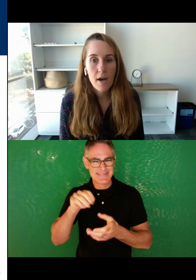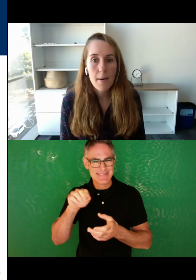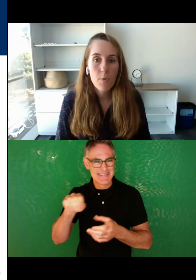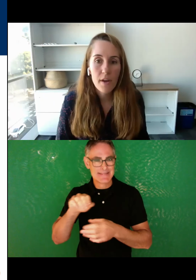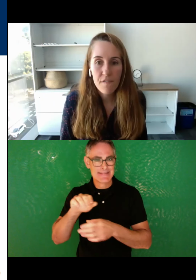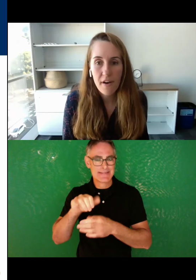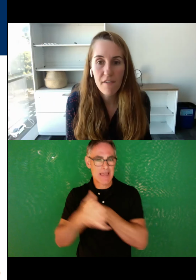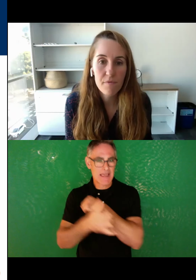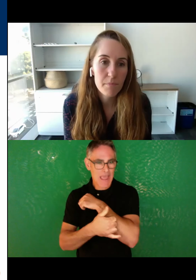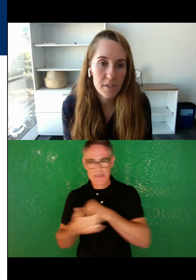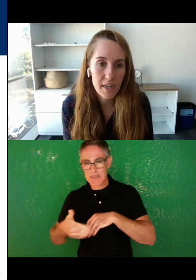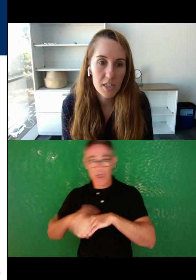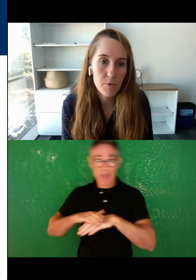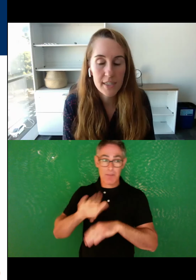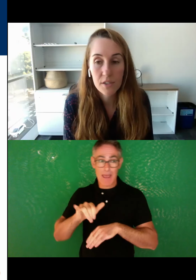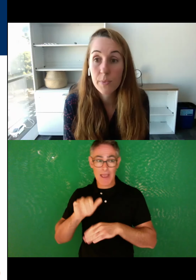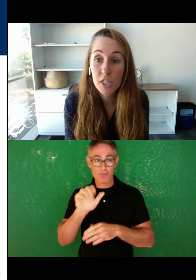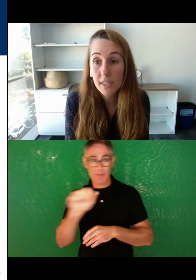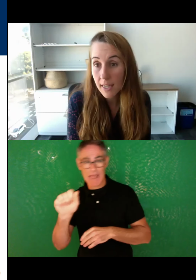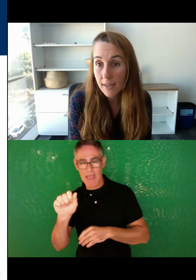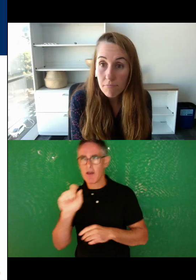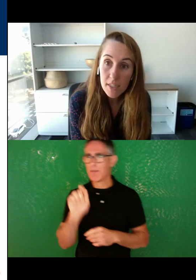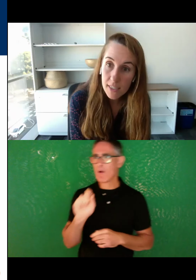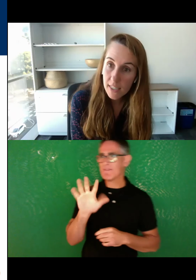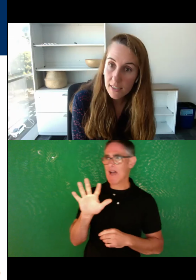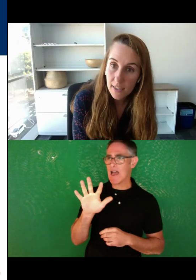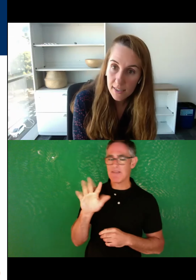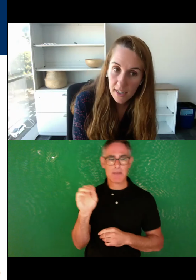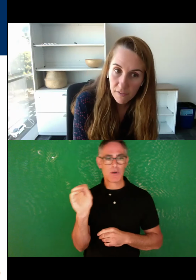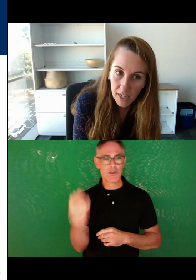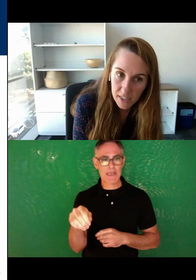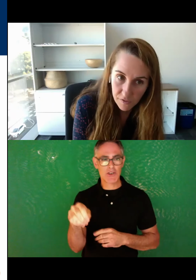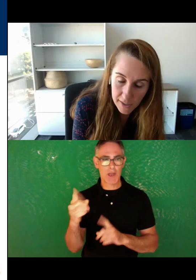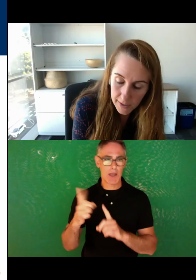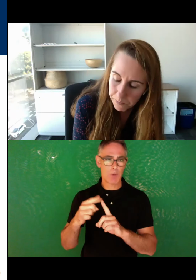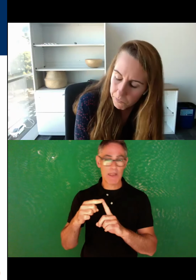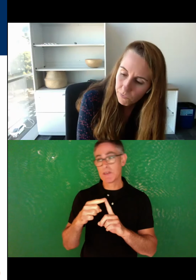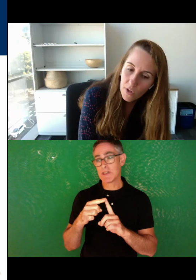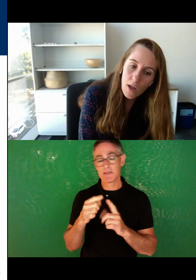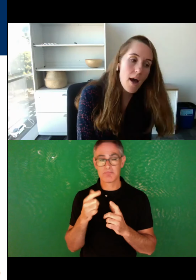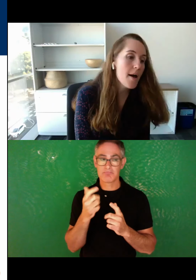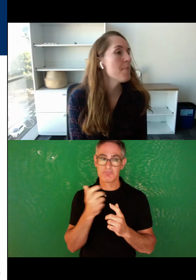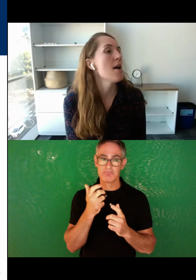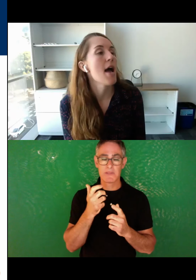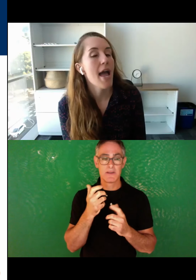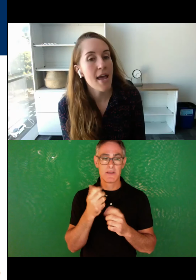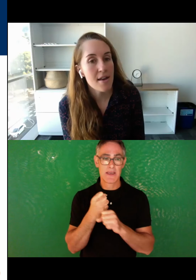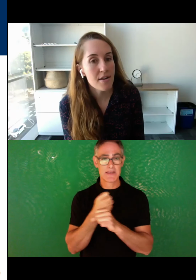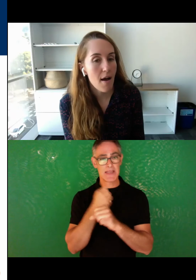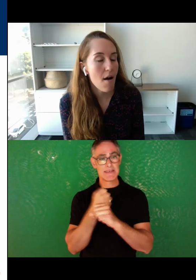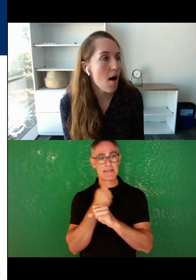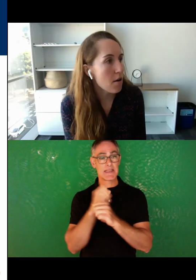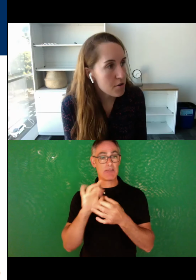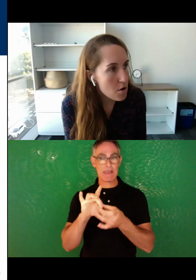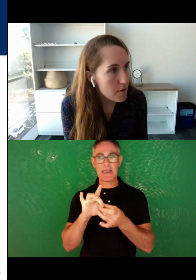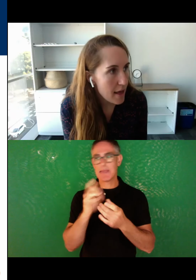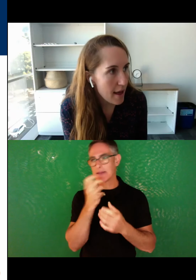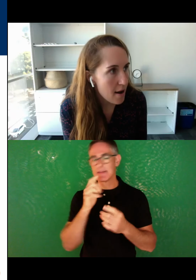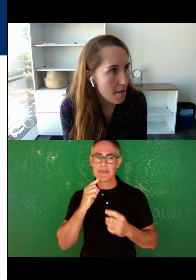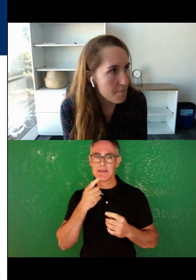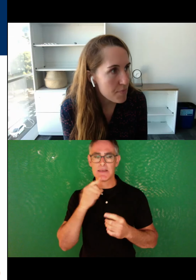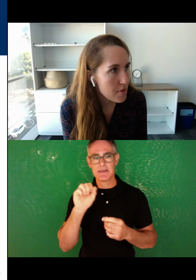of 0.5 percentage points, which is again a statistically significant difference. And I'll